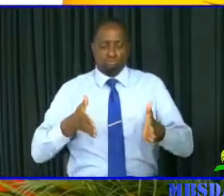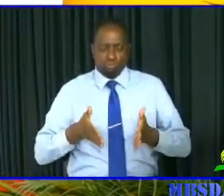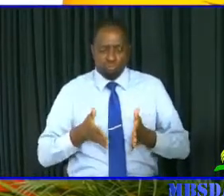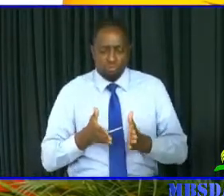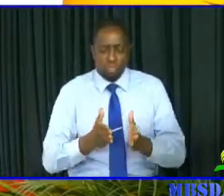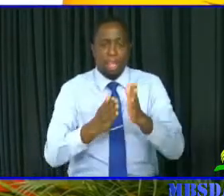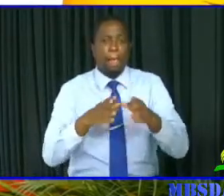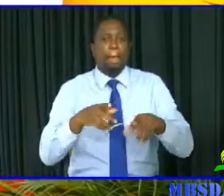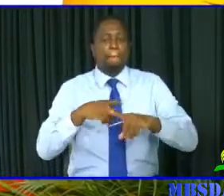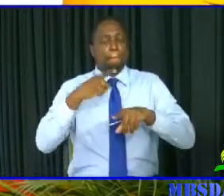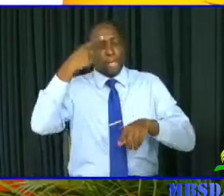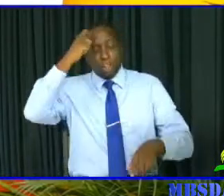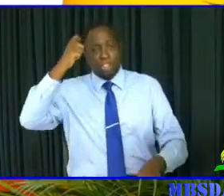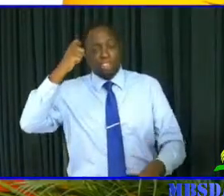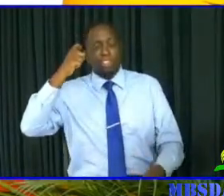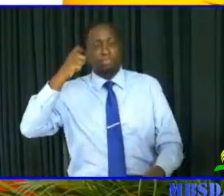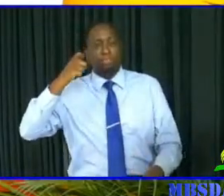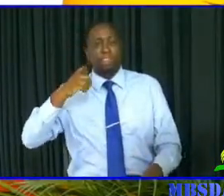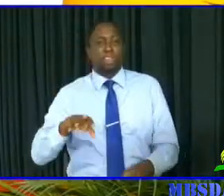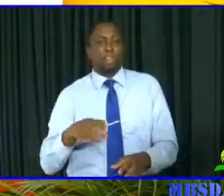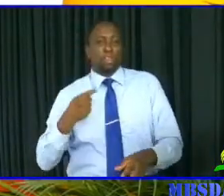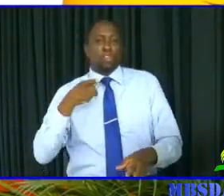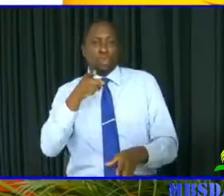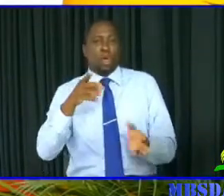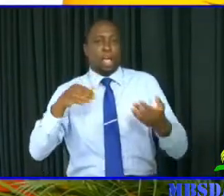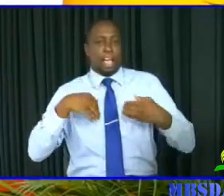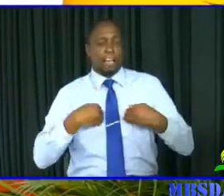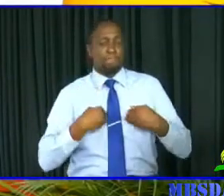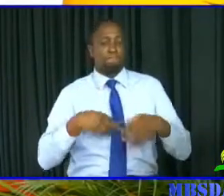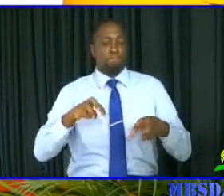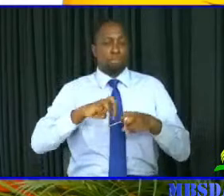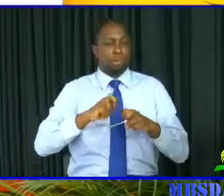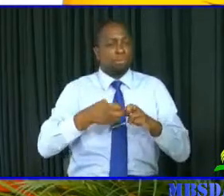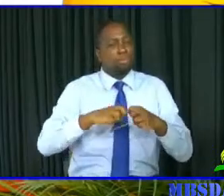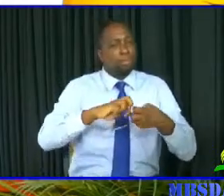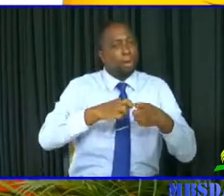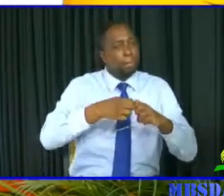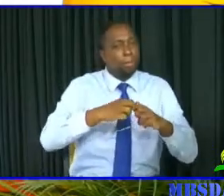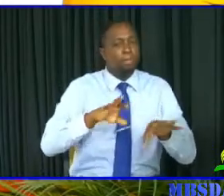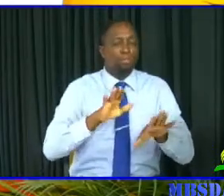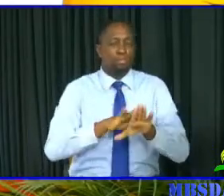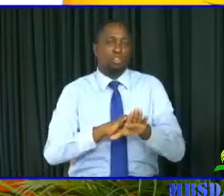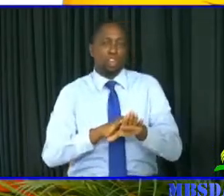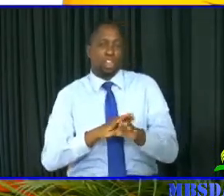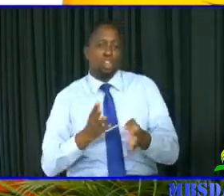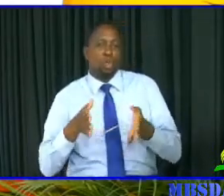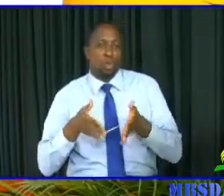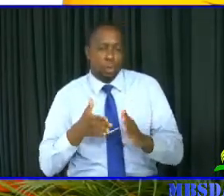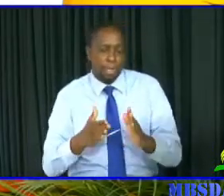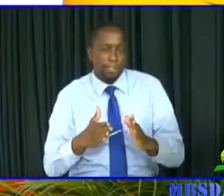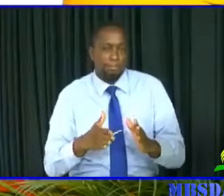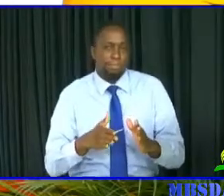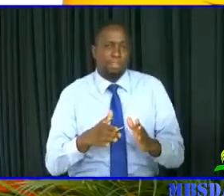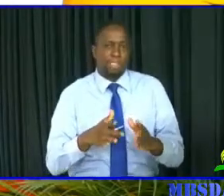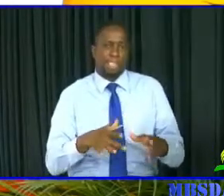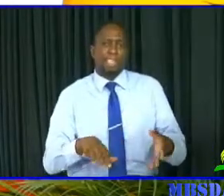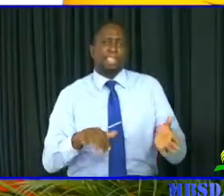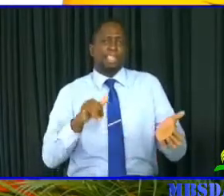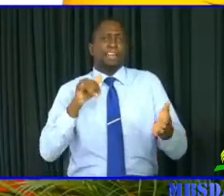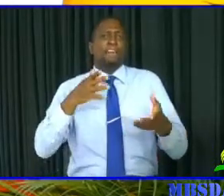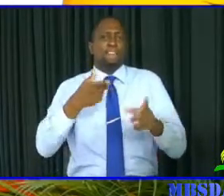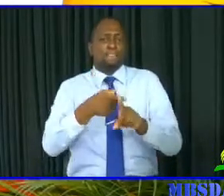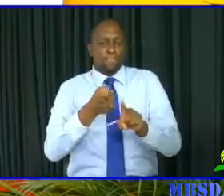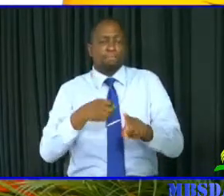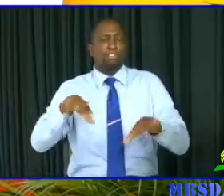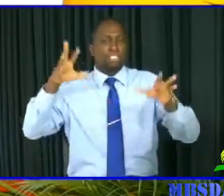out in the way. The obstacles, I suggest to you, are the snares of the devil who wants you to be discouraged